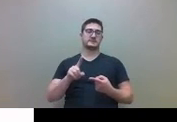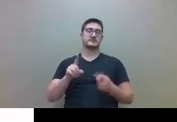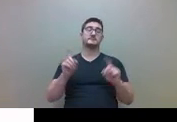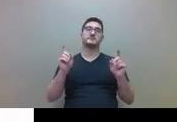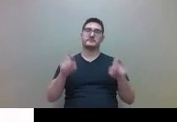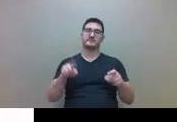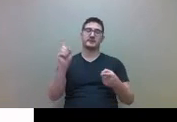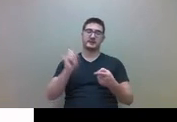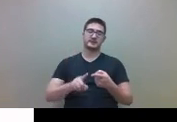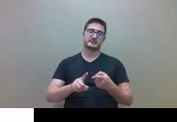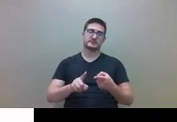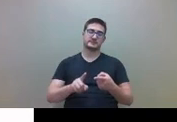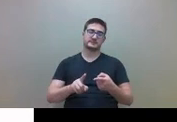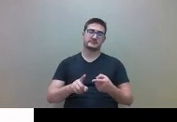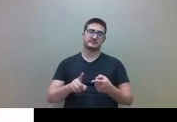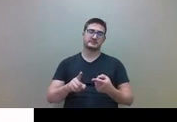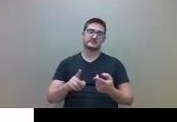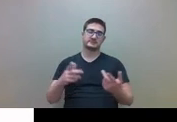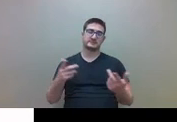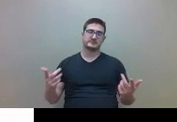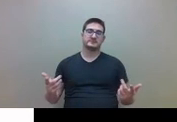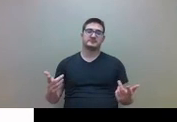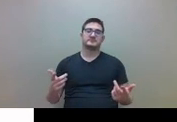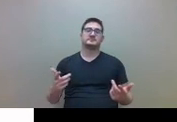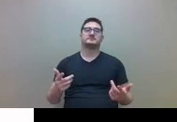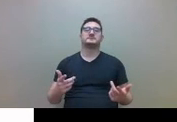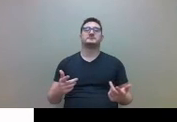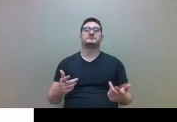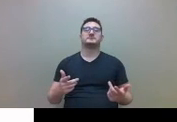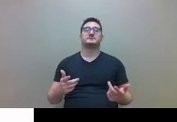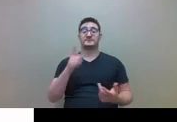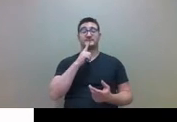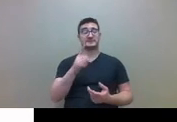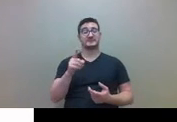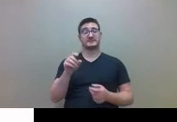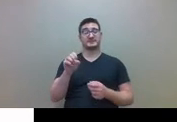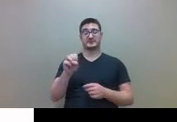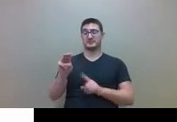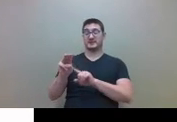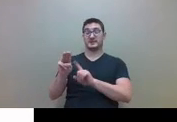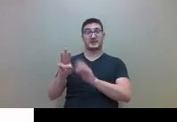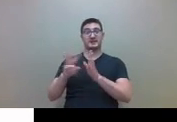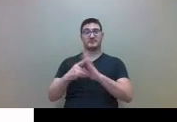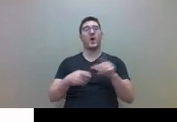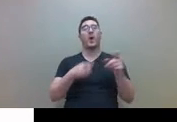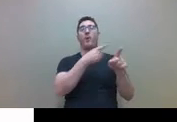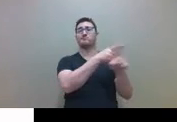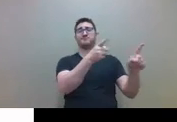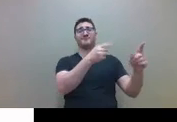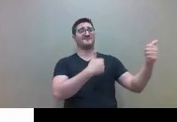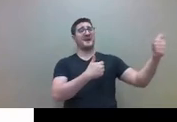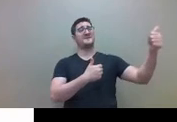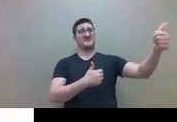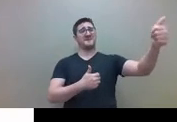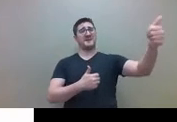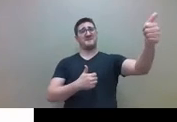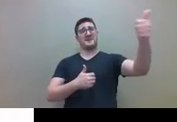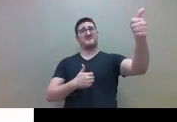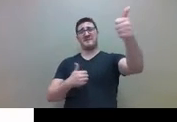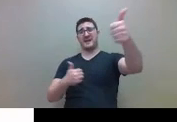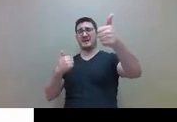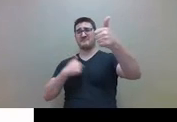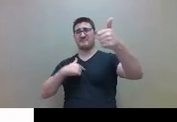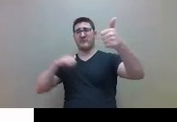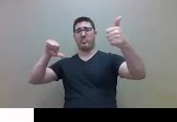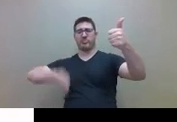everyone's doing it better. The highlight reels, everyone is doing it much better than you. And that's just simply not true. You have to honor what